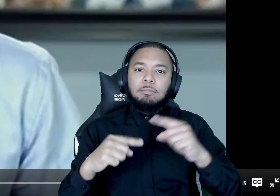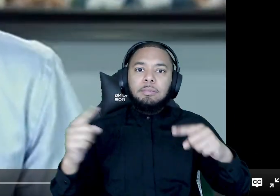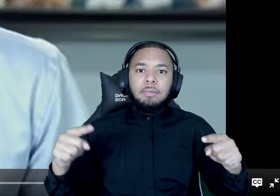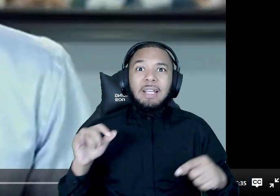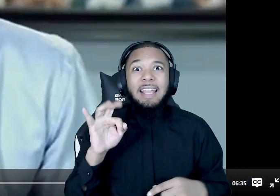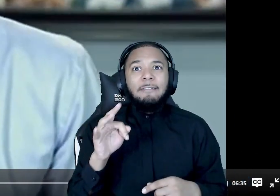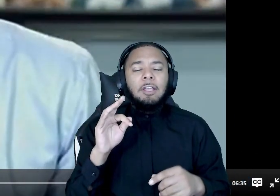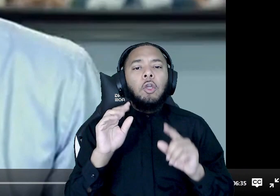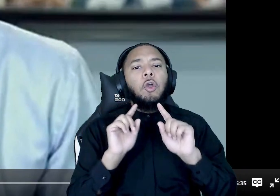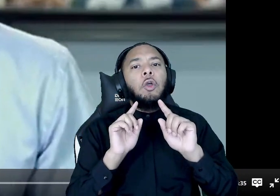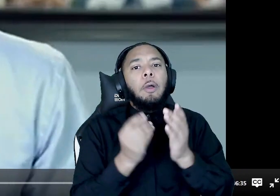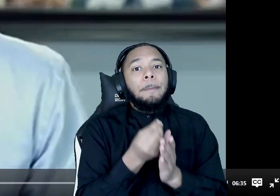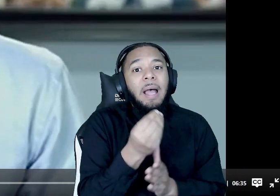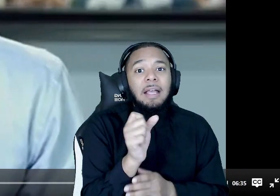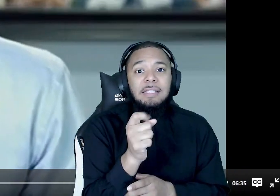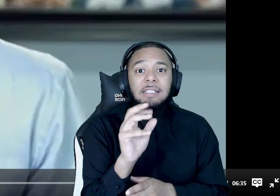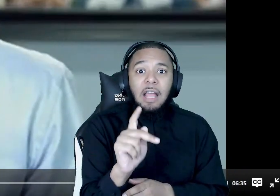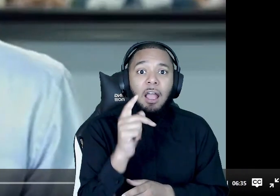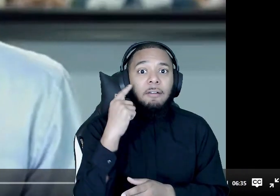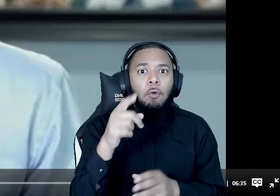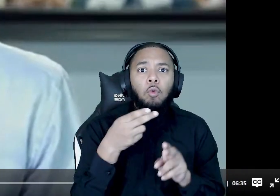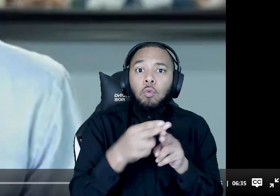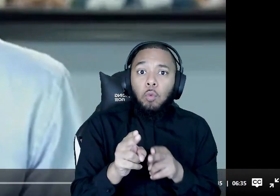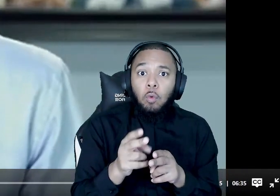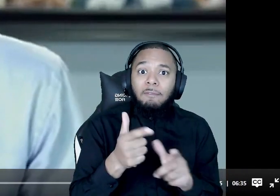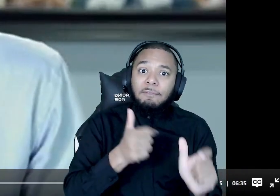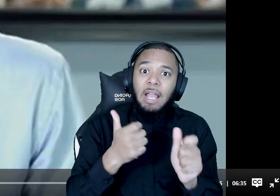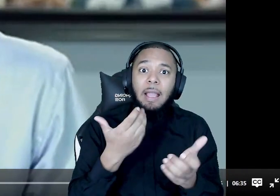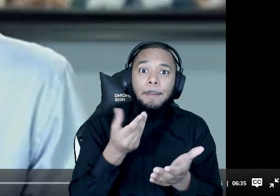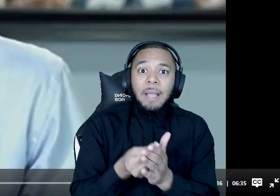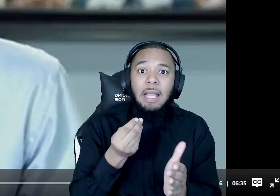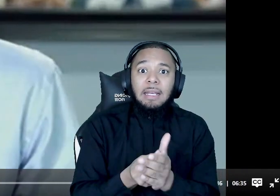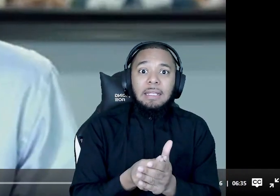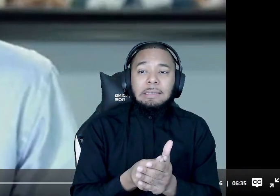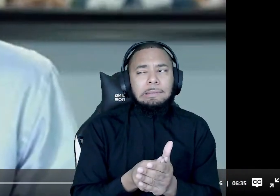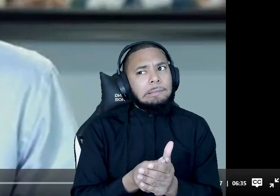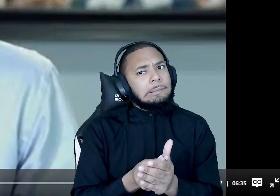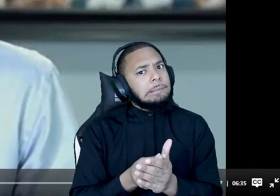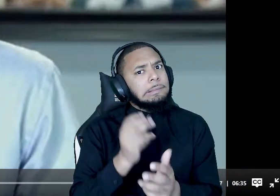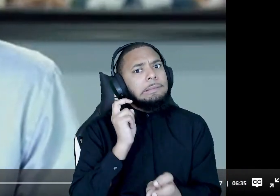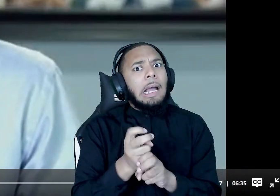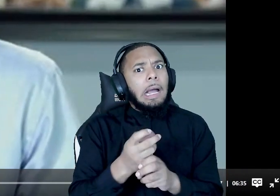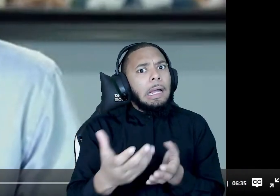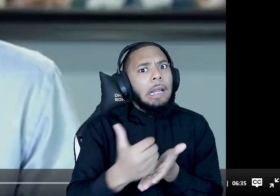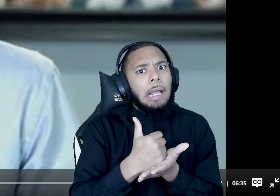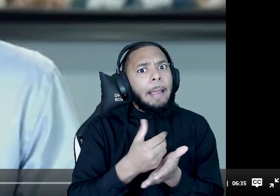next, that's really, really hard to do, and you're more likely to lose money than to gain money.